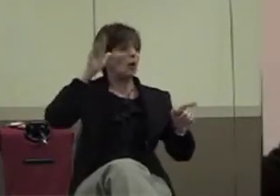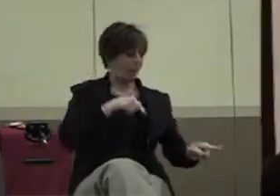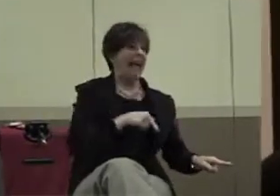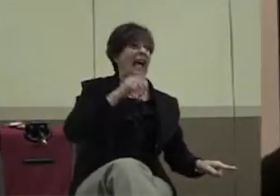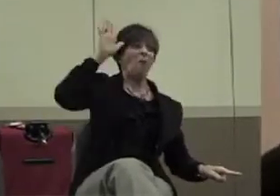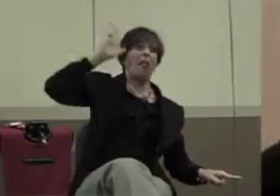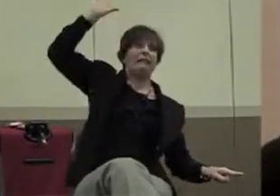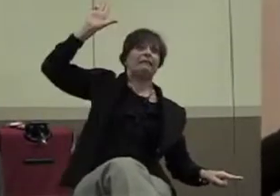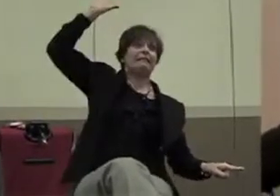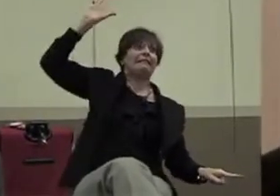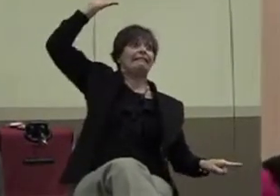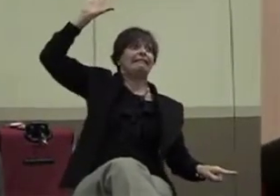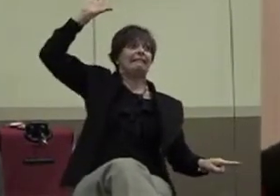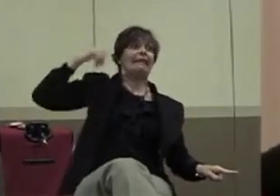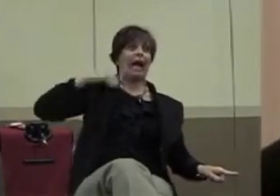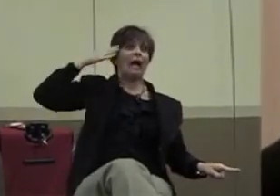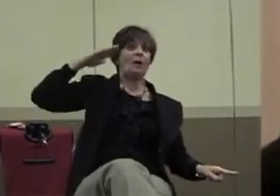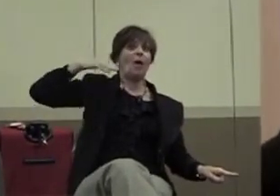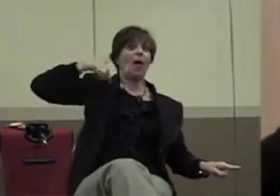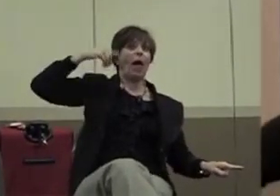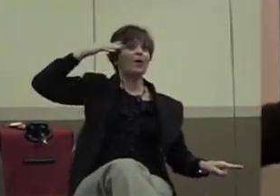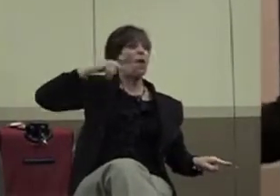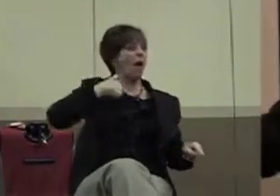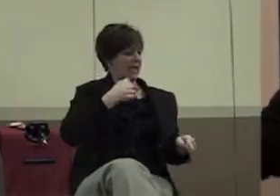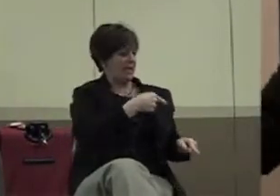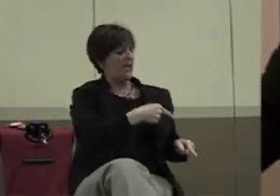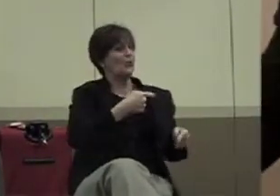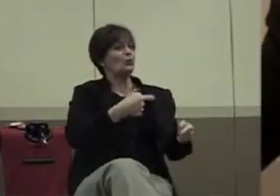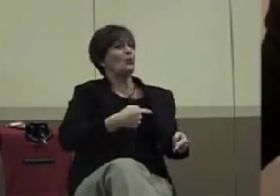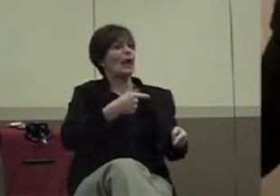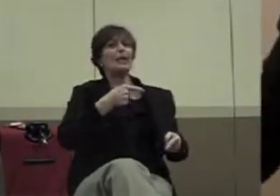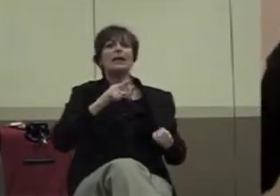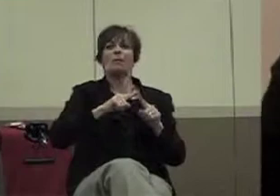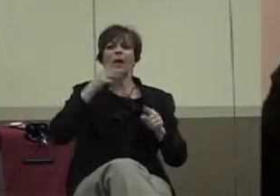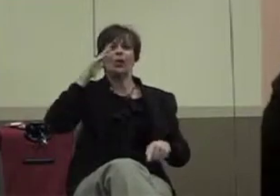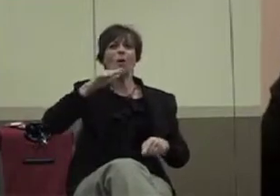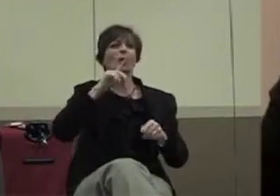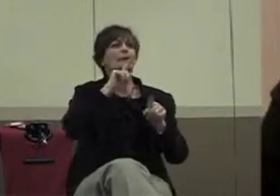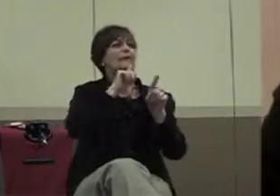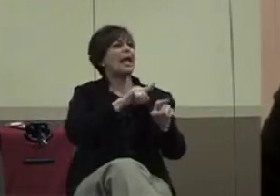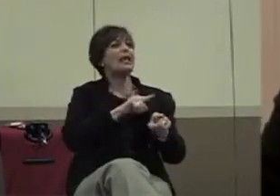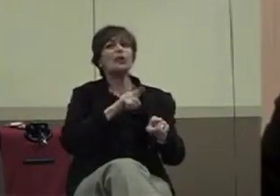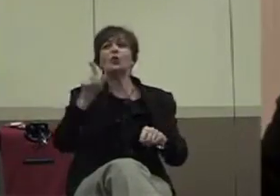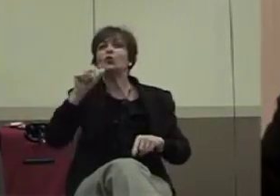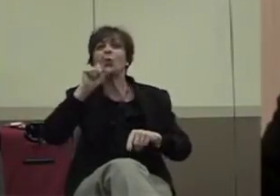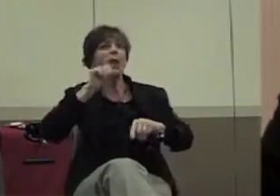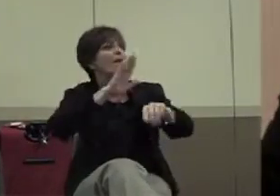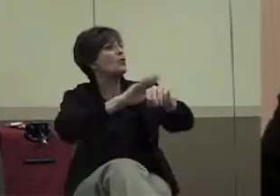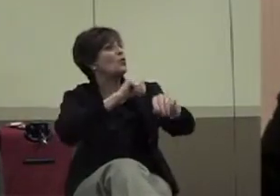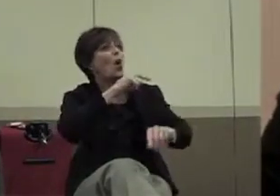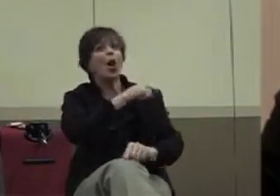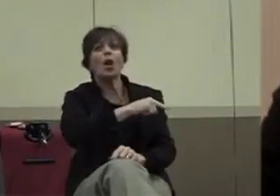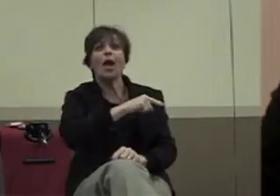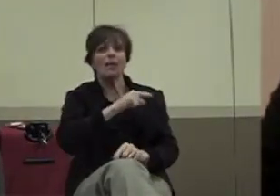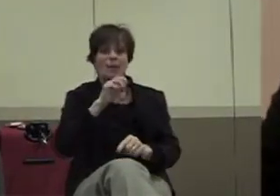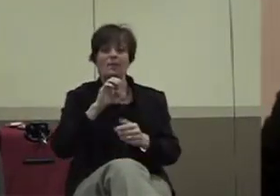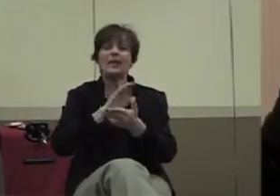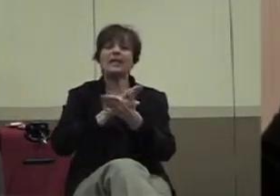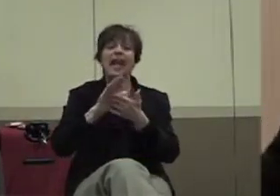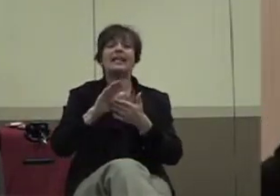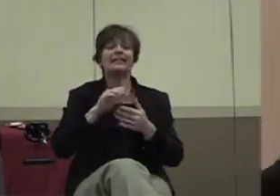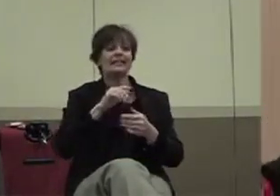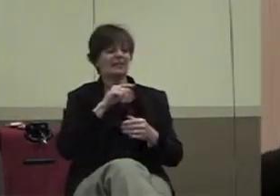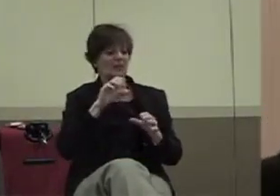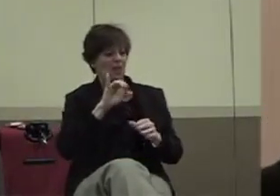That kid who was struggling because they know the answer. You don't even have to call on that kid every time. It'd be nice if you did it the first time. But